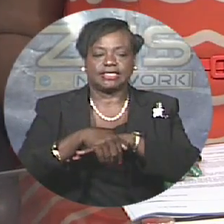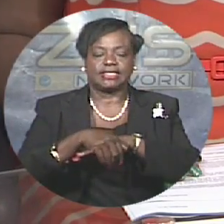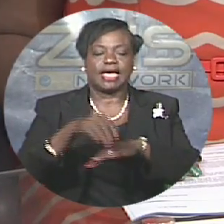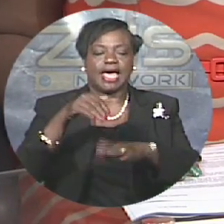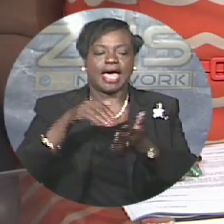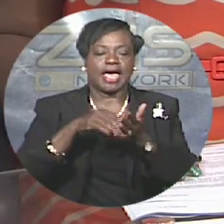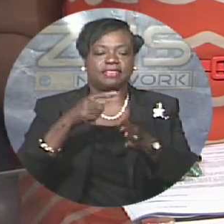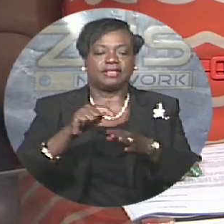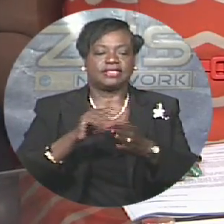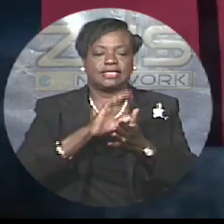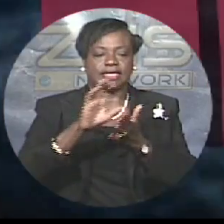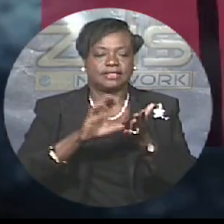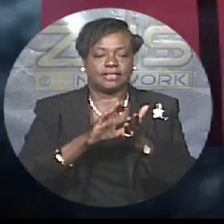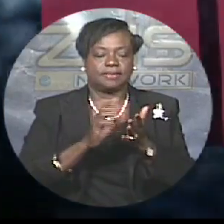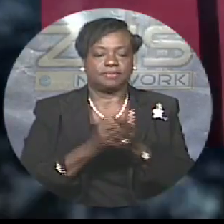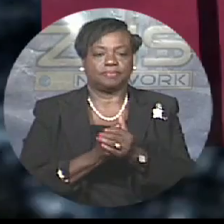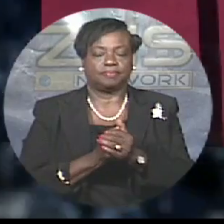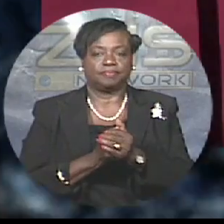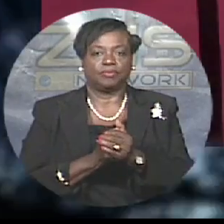decision to leave.